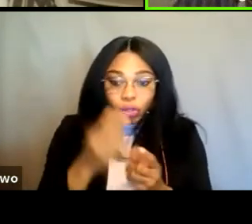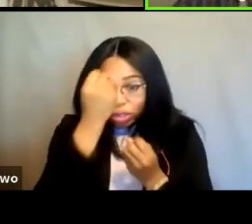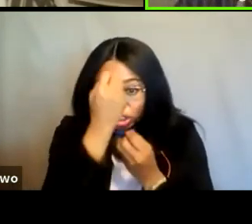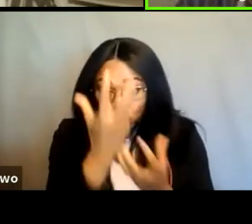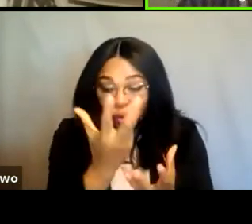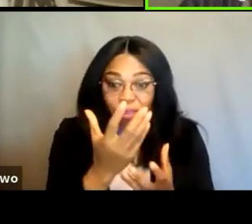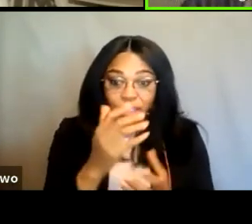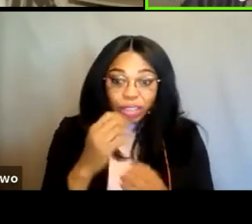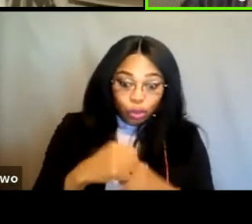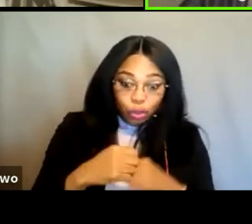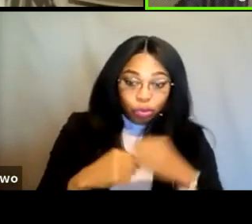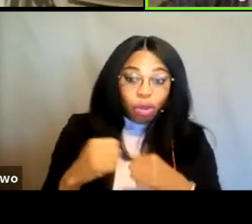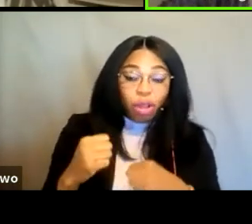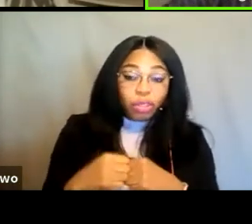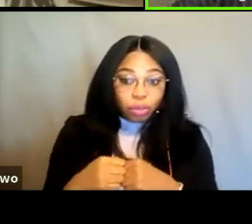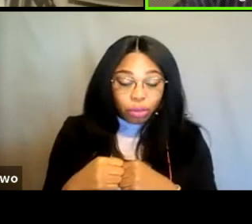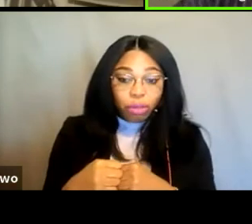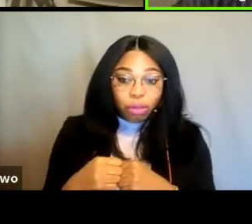structures, you know, that